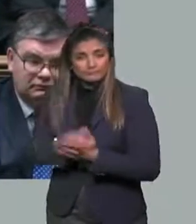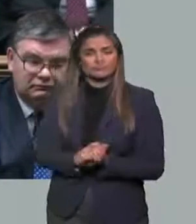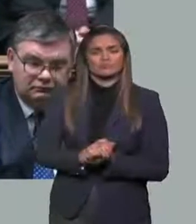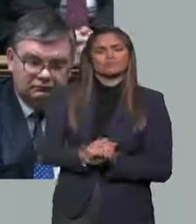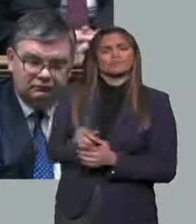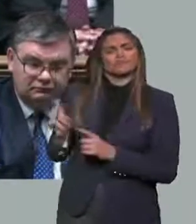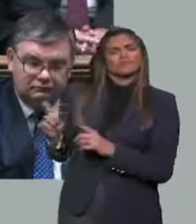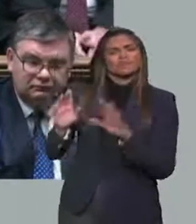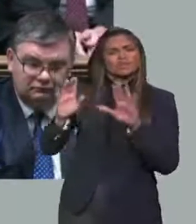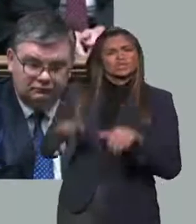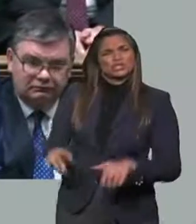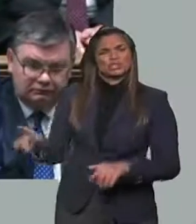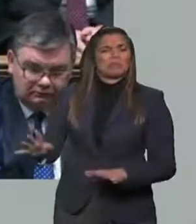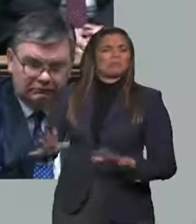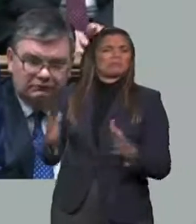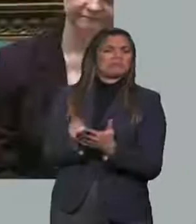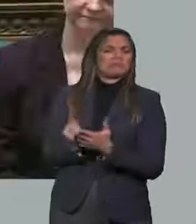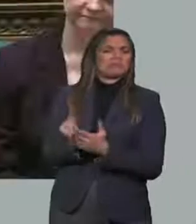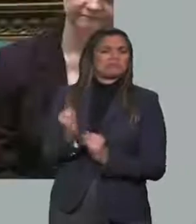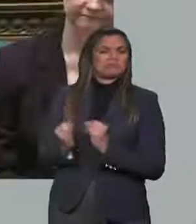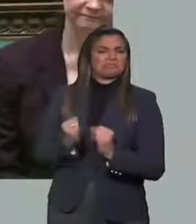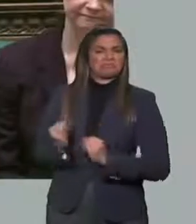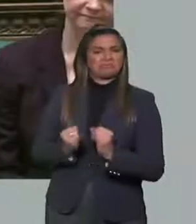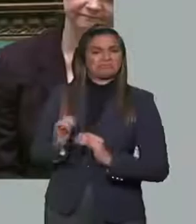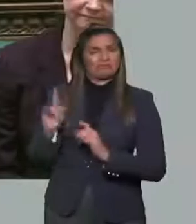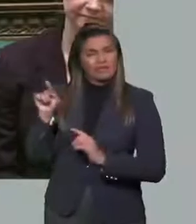succour to the despotic regime